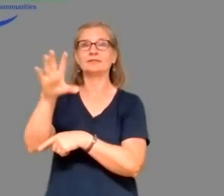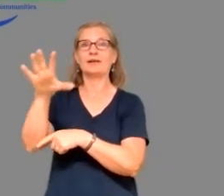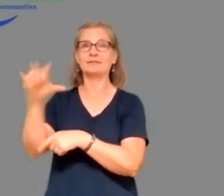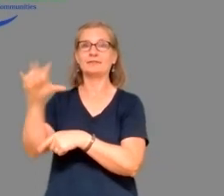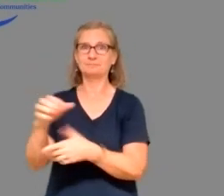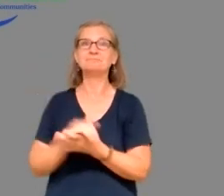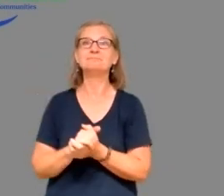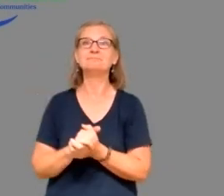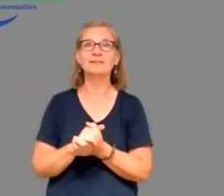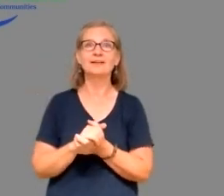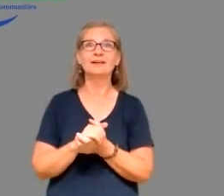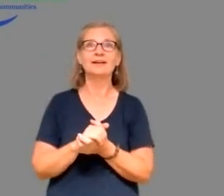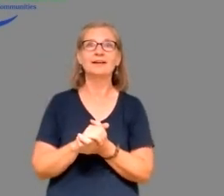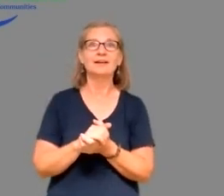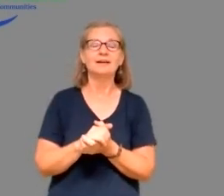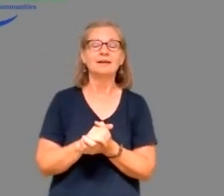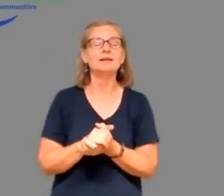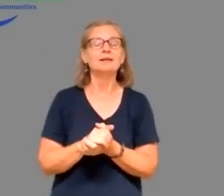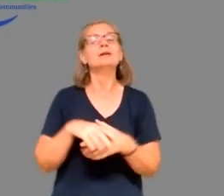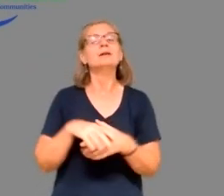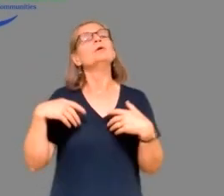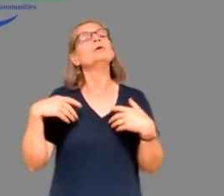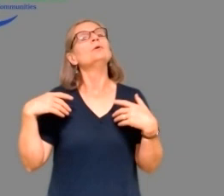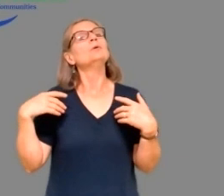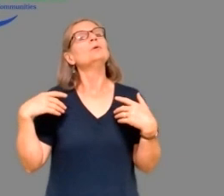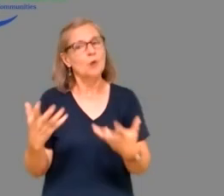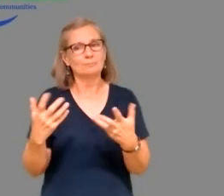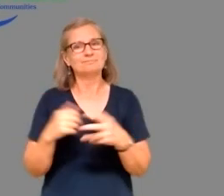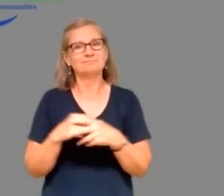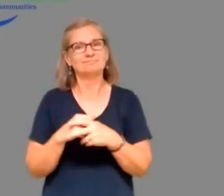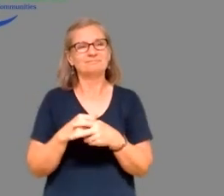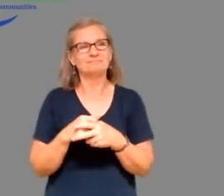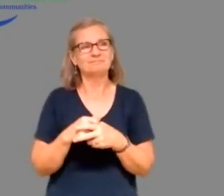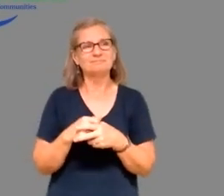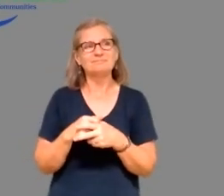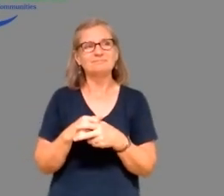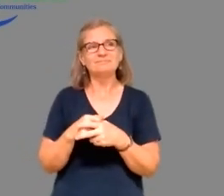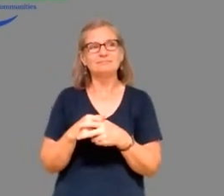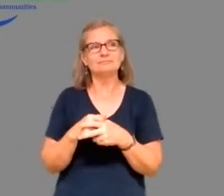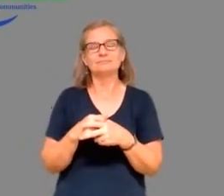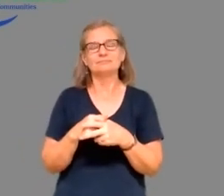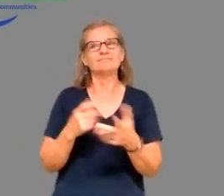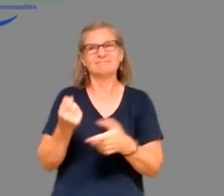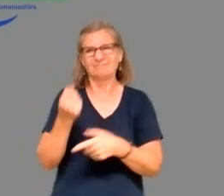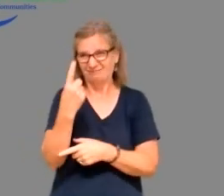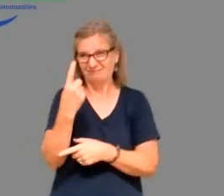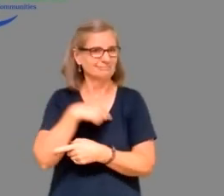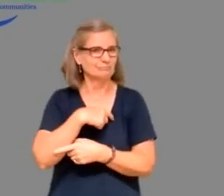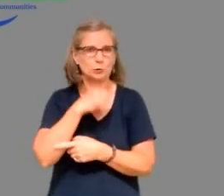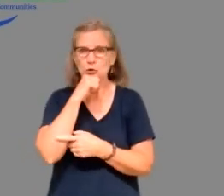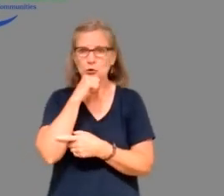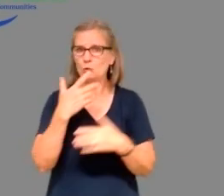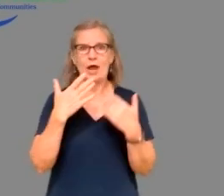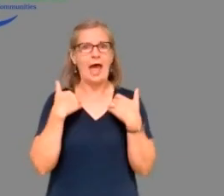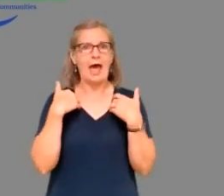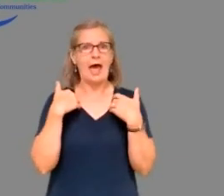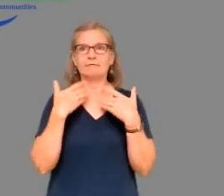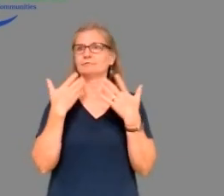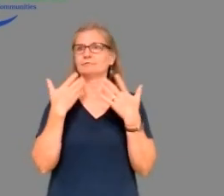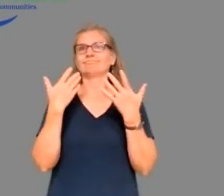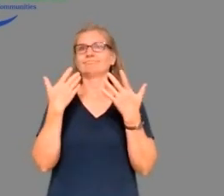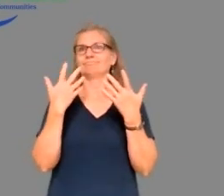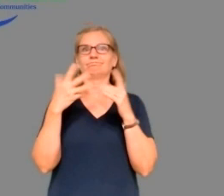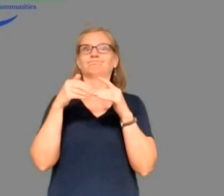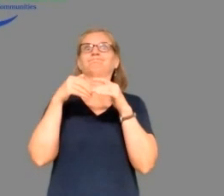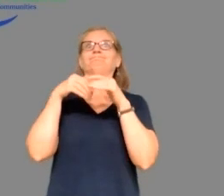541-266-1650. That being said, we don't just have walk-up testing available. Like that is something